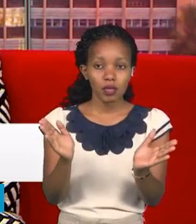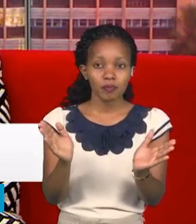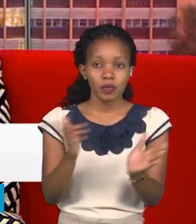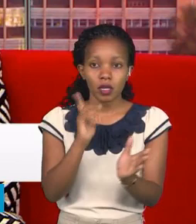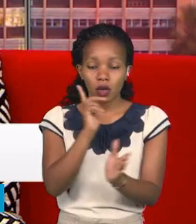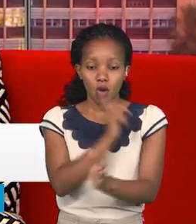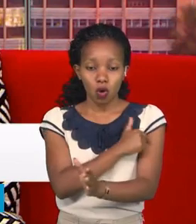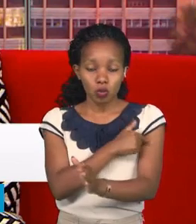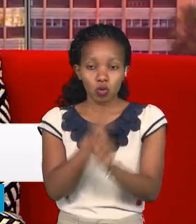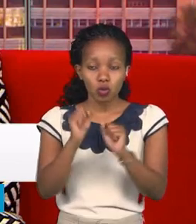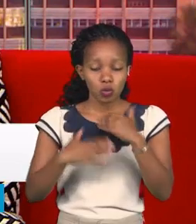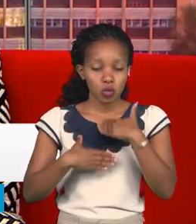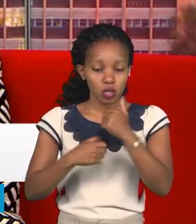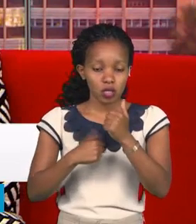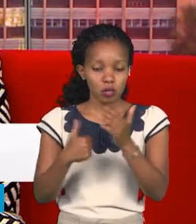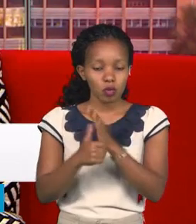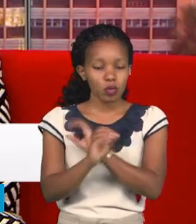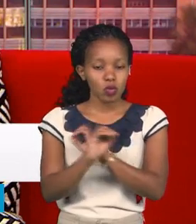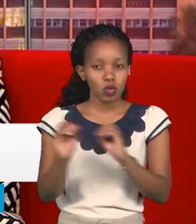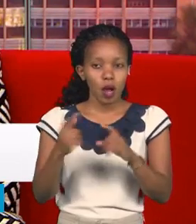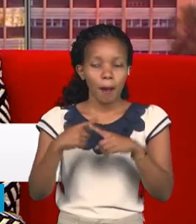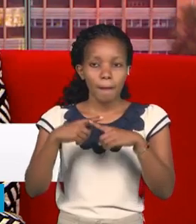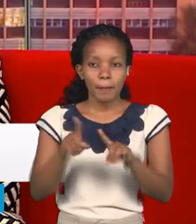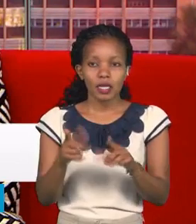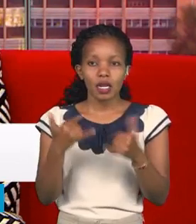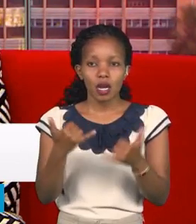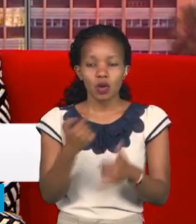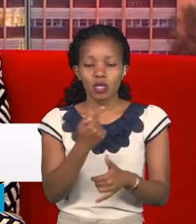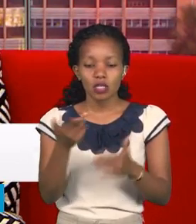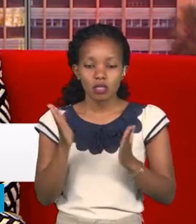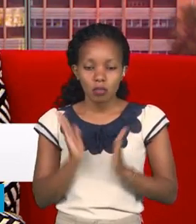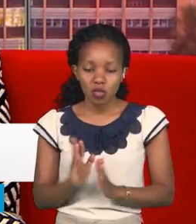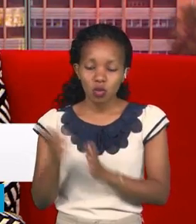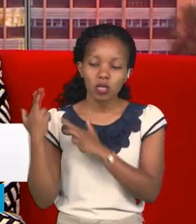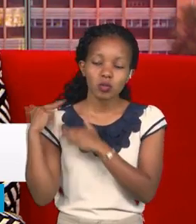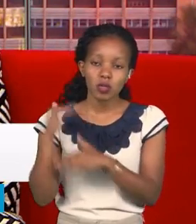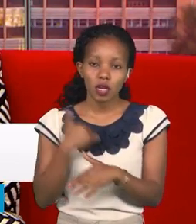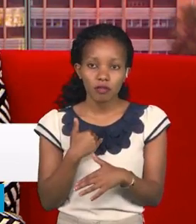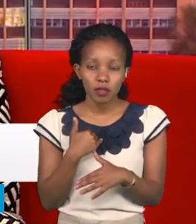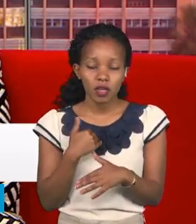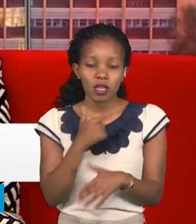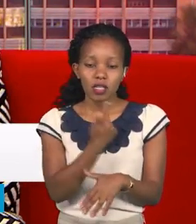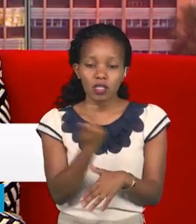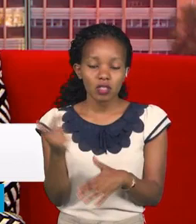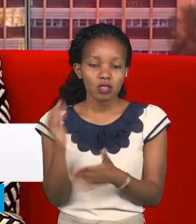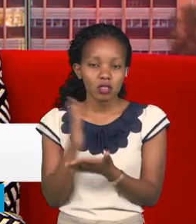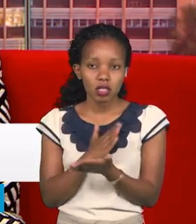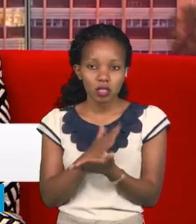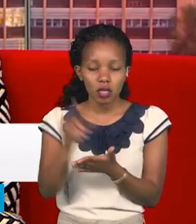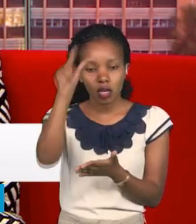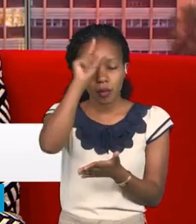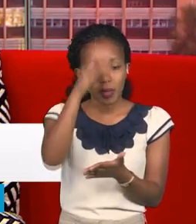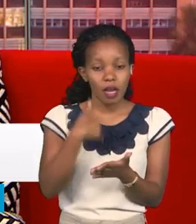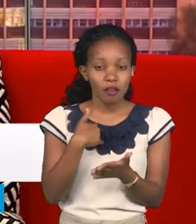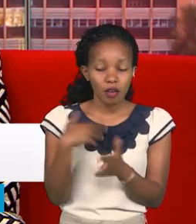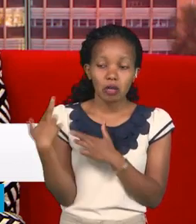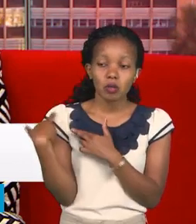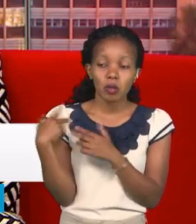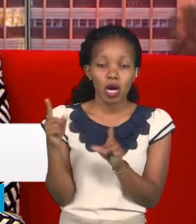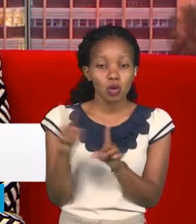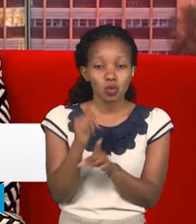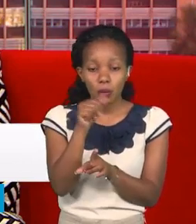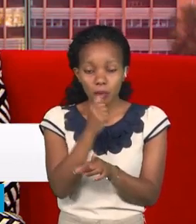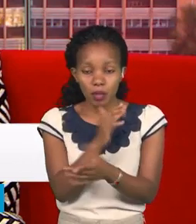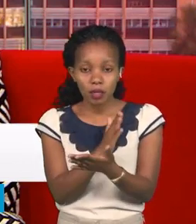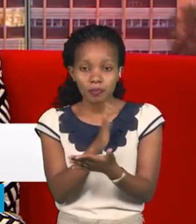There is no doubt about it. But coming to, see, everybody has got a role to play in the healthcare sector. Government has got a role to play. The public sector